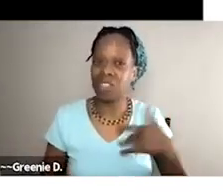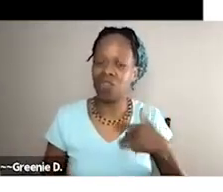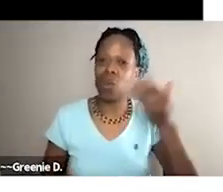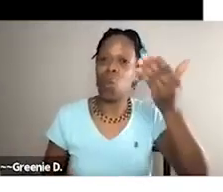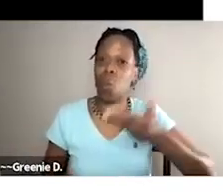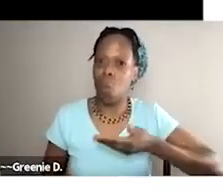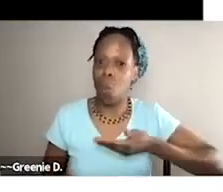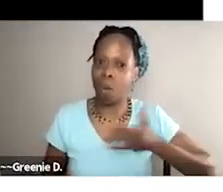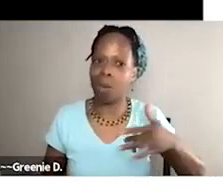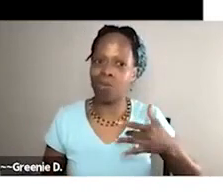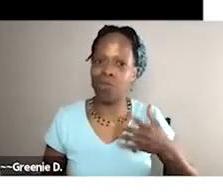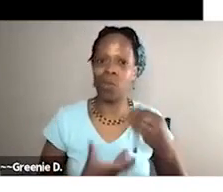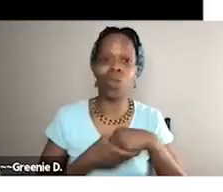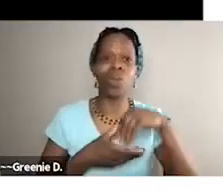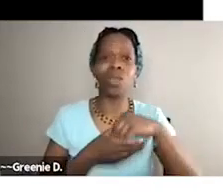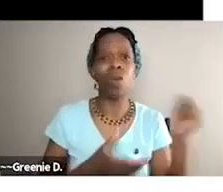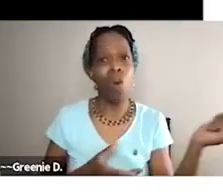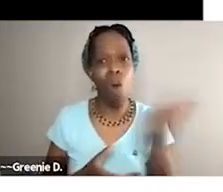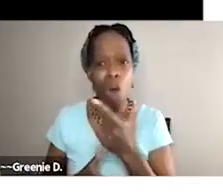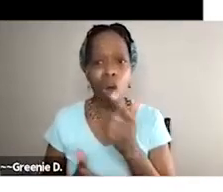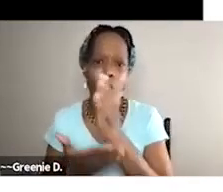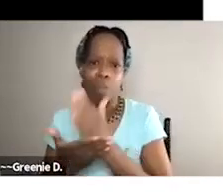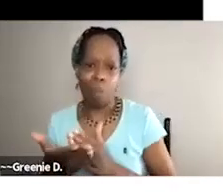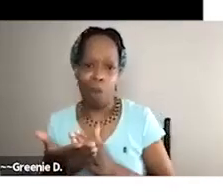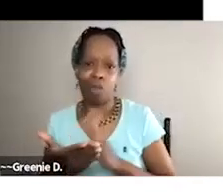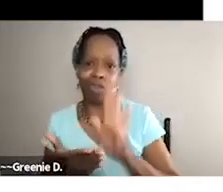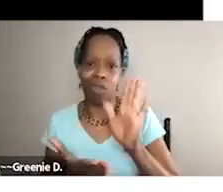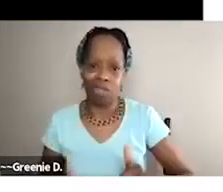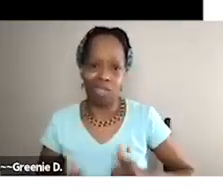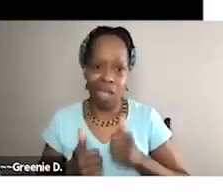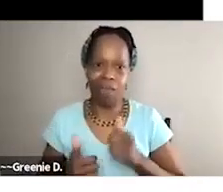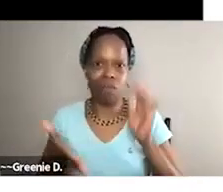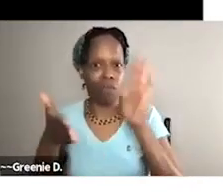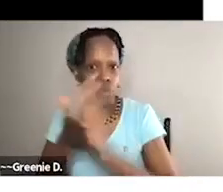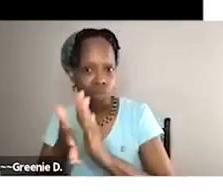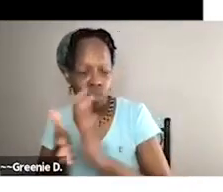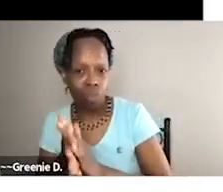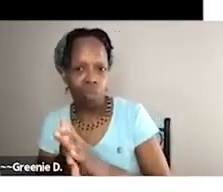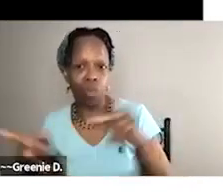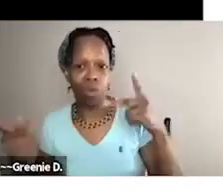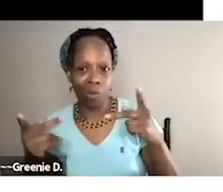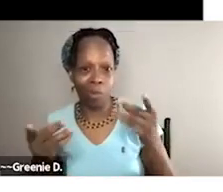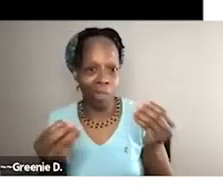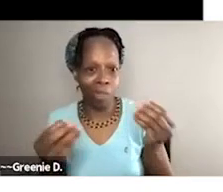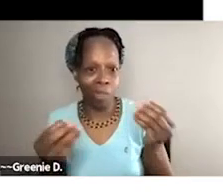on the playgrounds, on school buses, in their neighborhoods, and in social settings, of